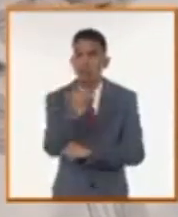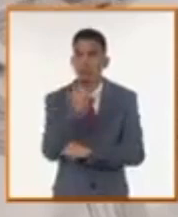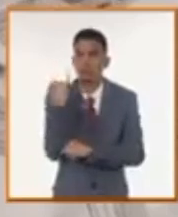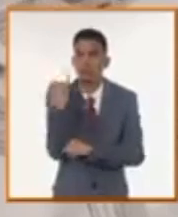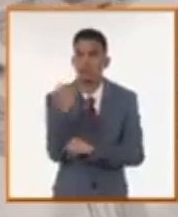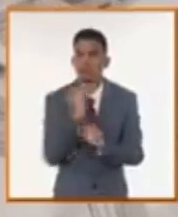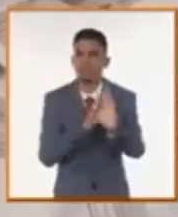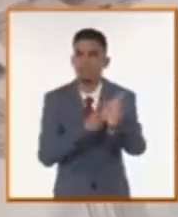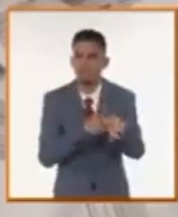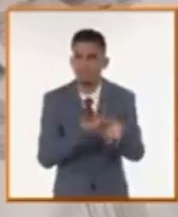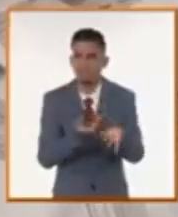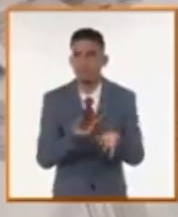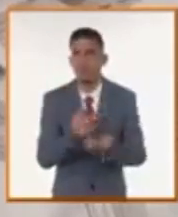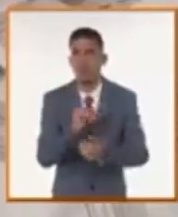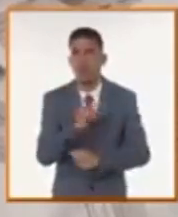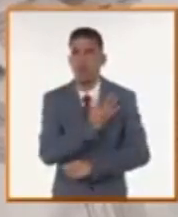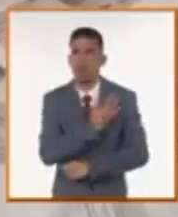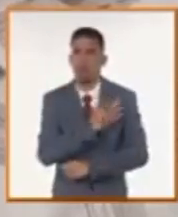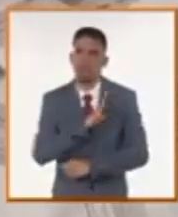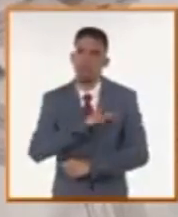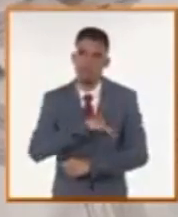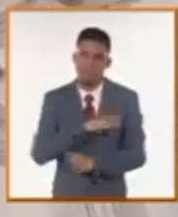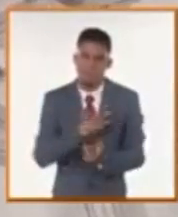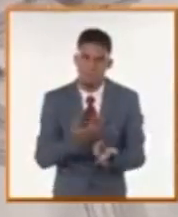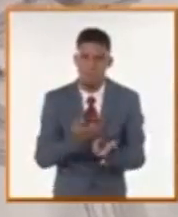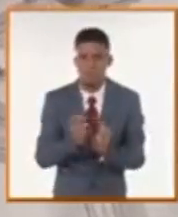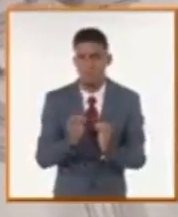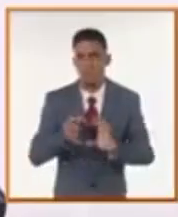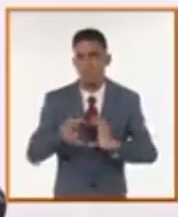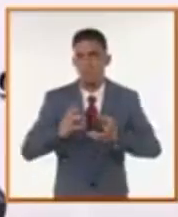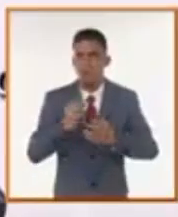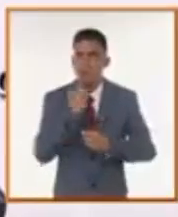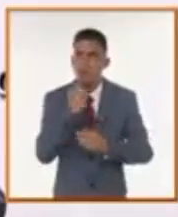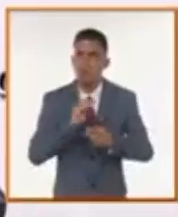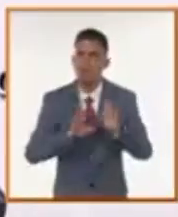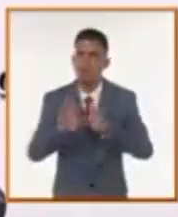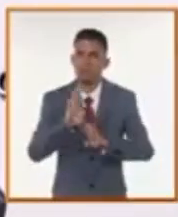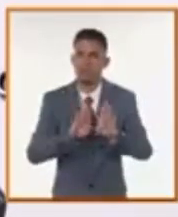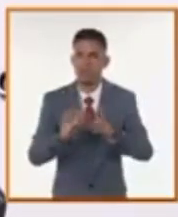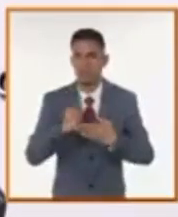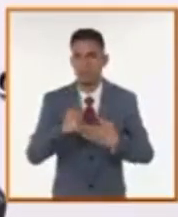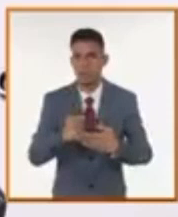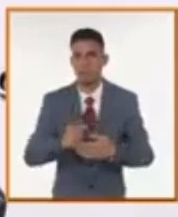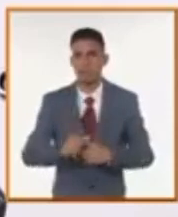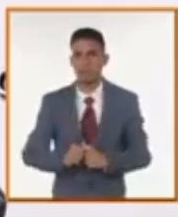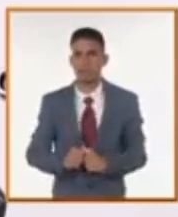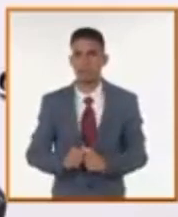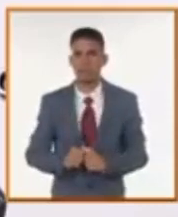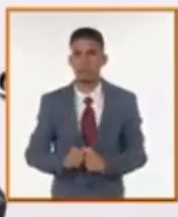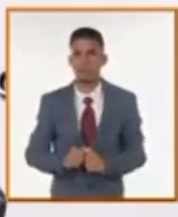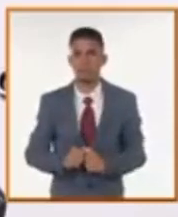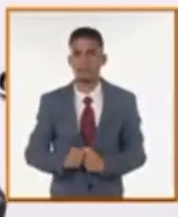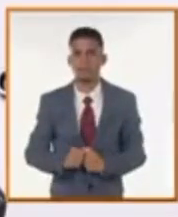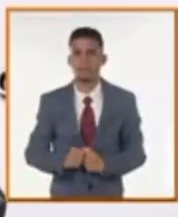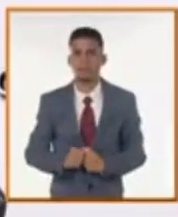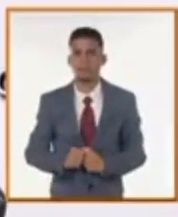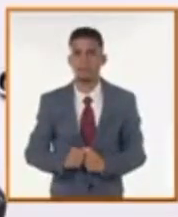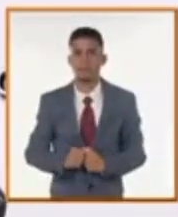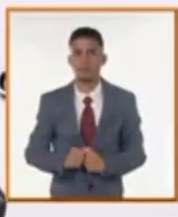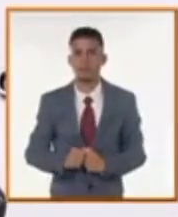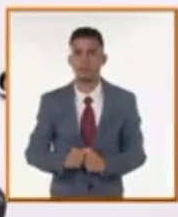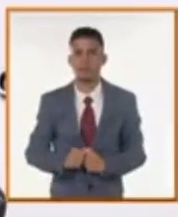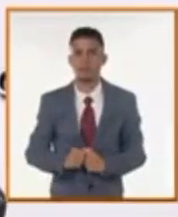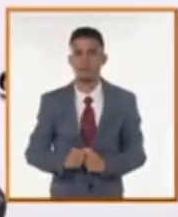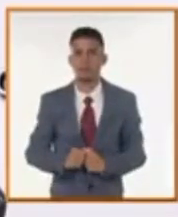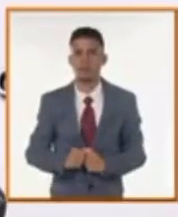altruismo, una generosidad excepcional para esto. We are very grateful to